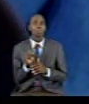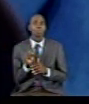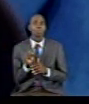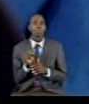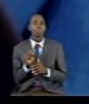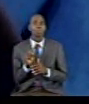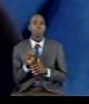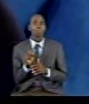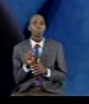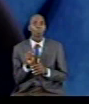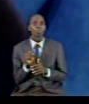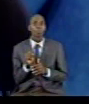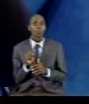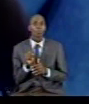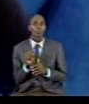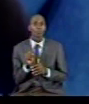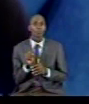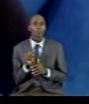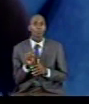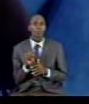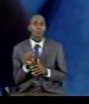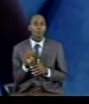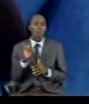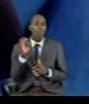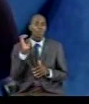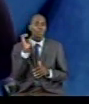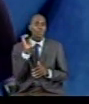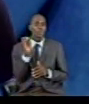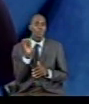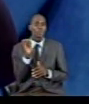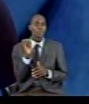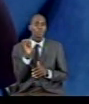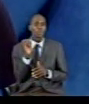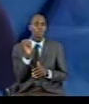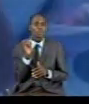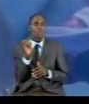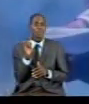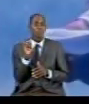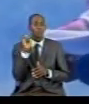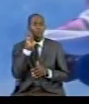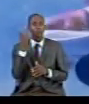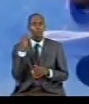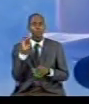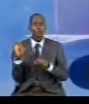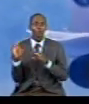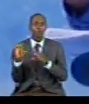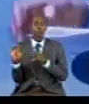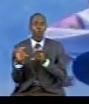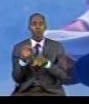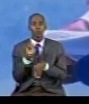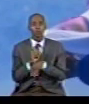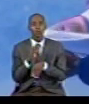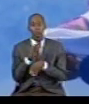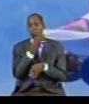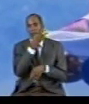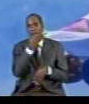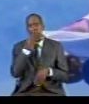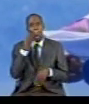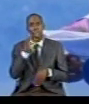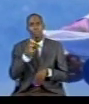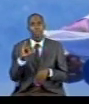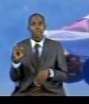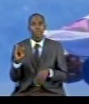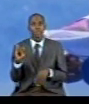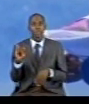So from there I go Benin. As I was farming in the Benin, I plant things for